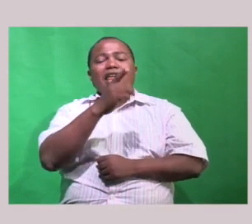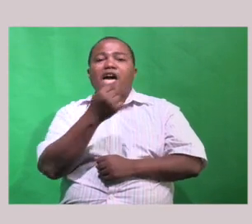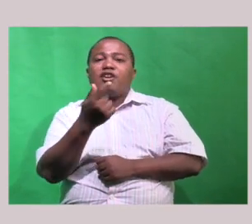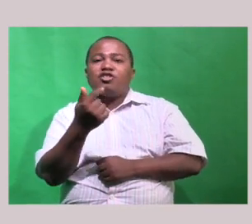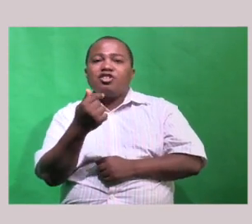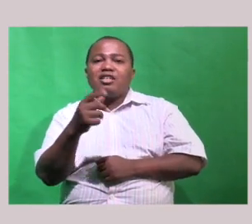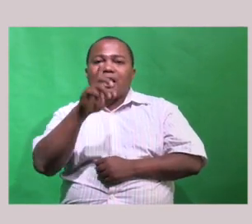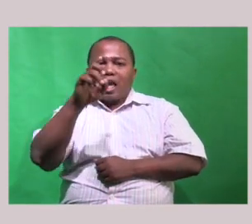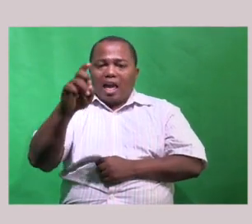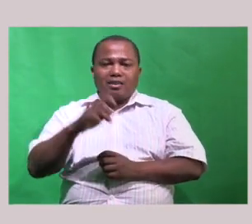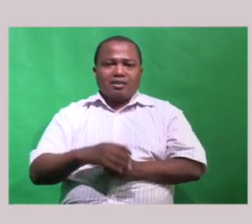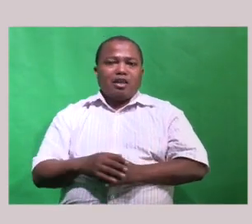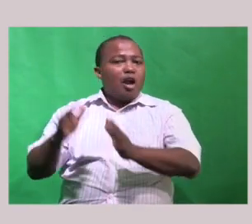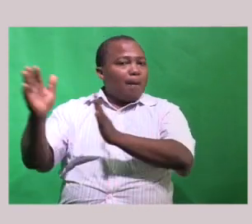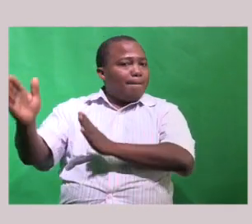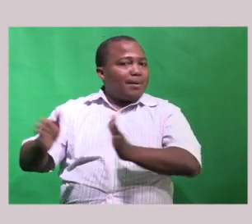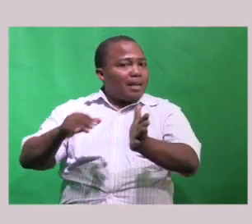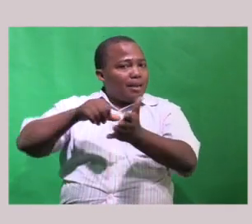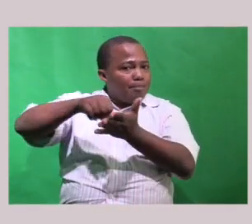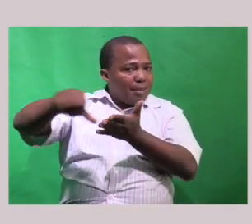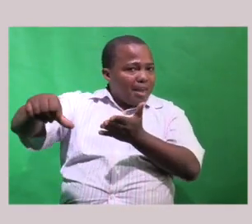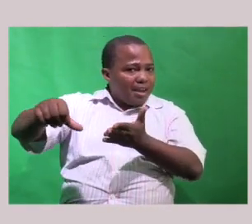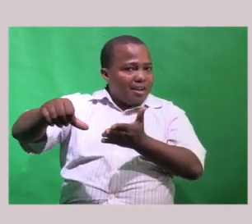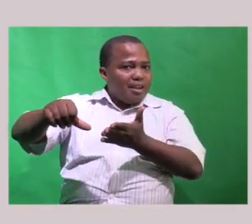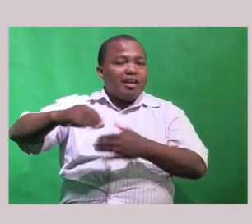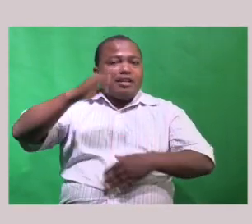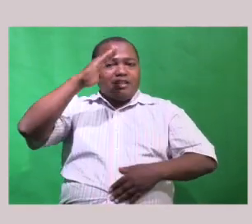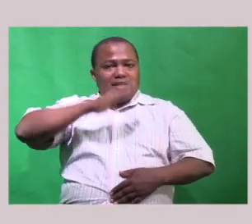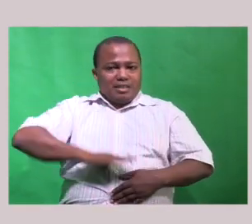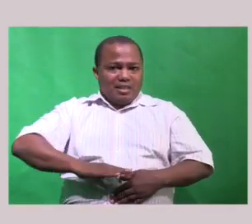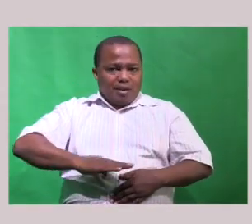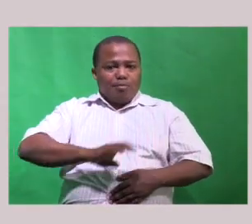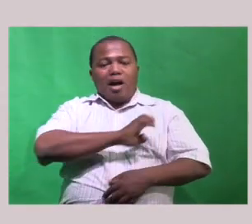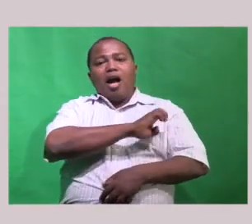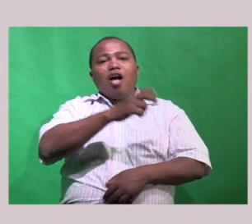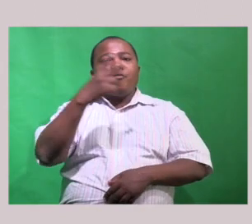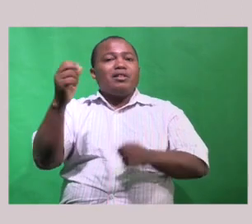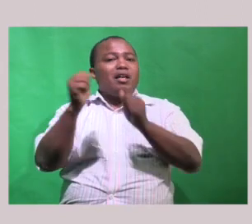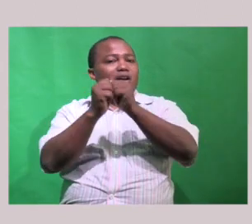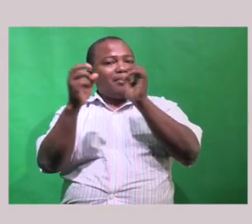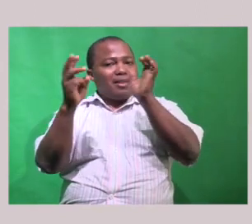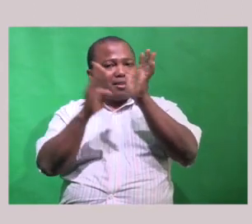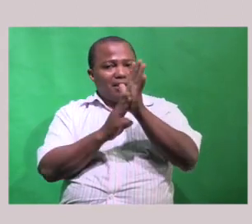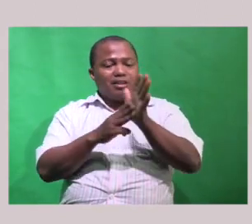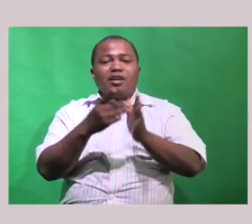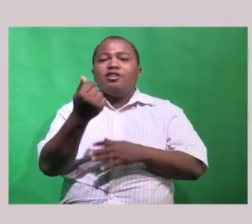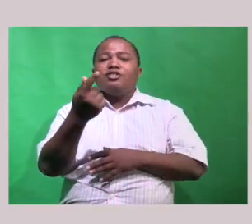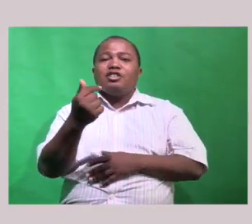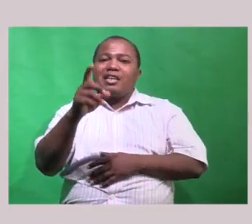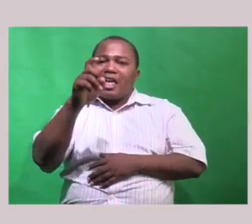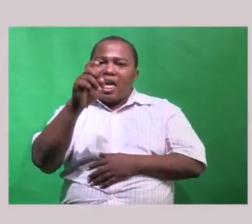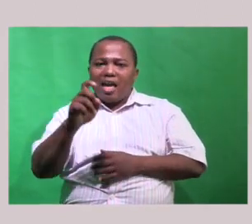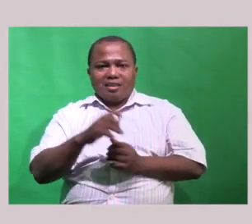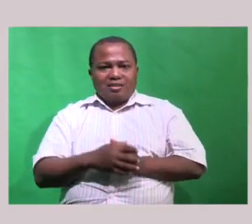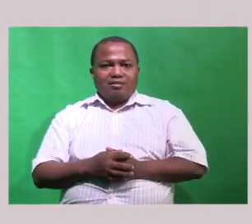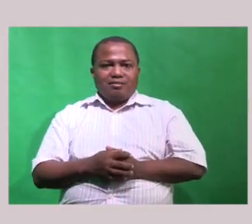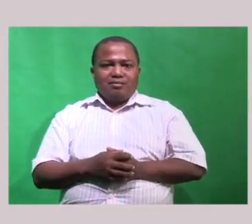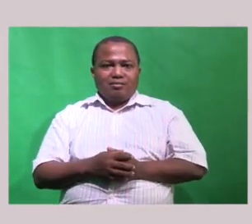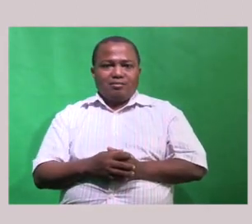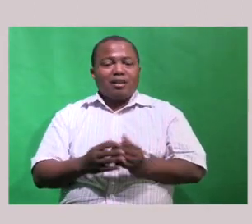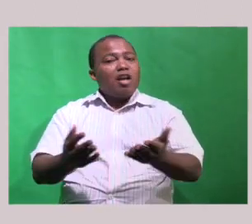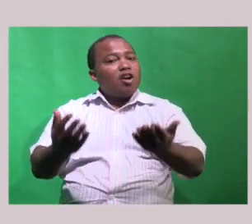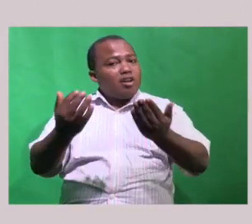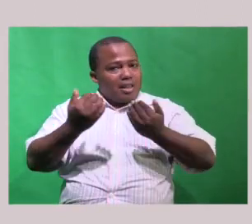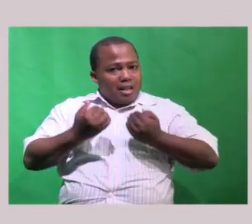prepaid is at 31st December 2018 Tanzania shillings X. Require post